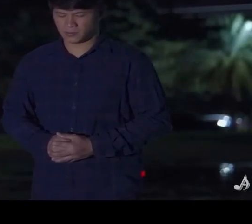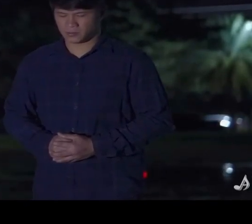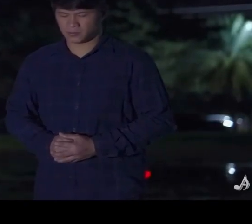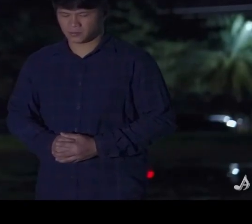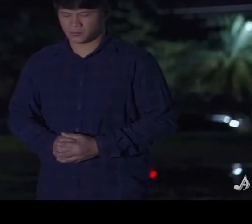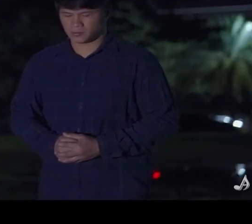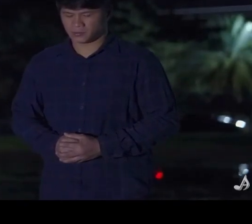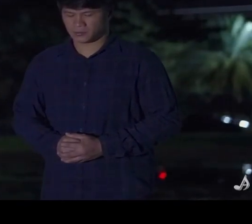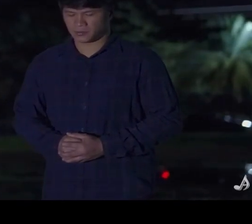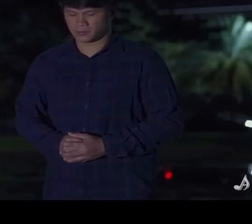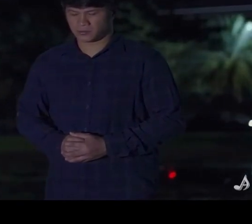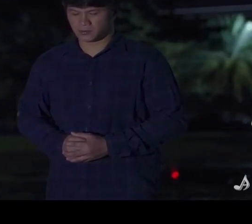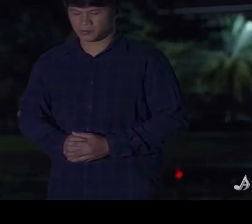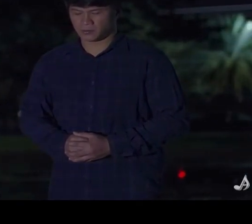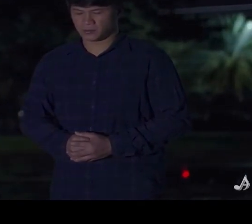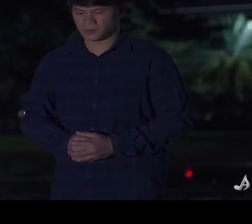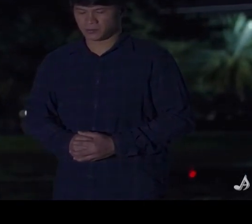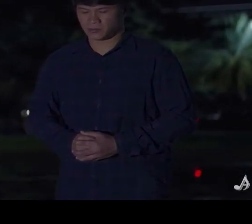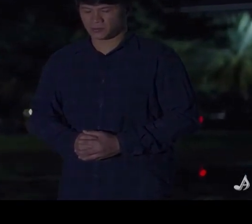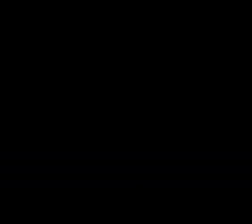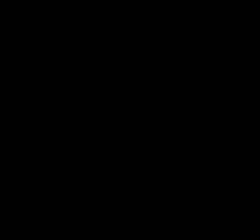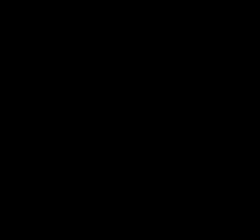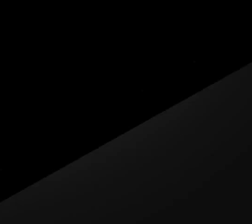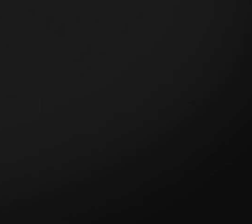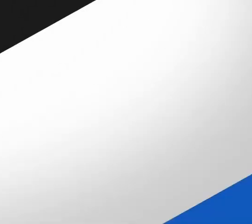I thank you for those promises.